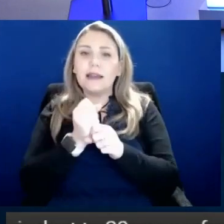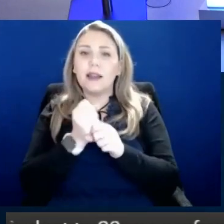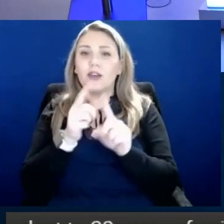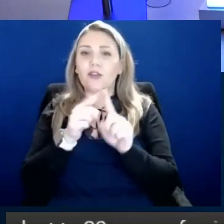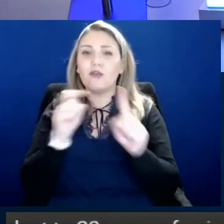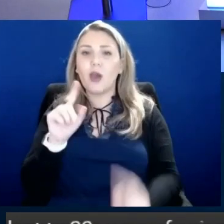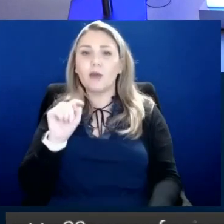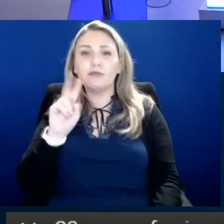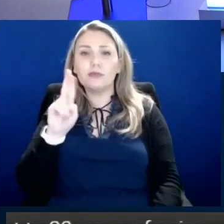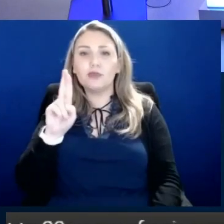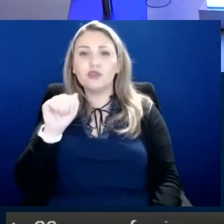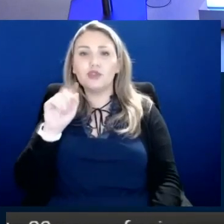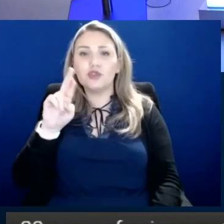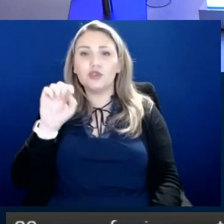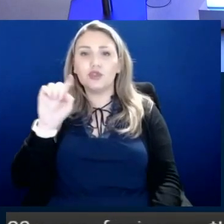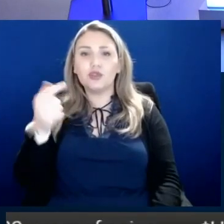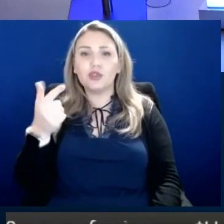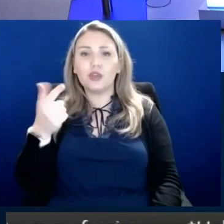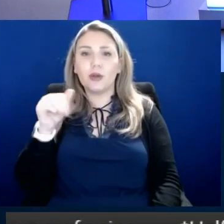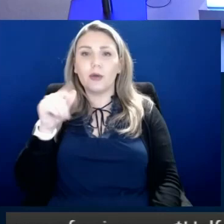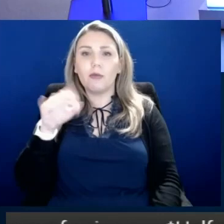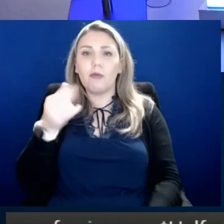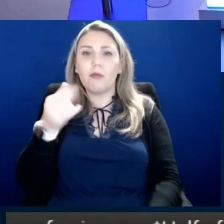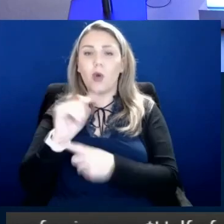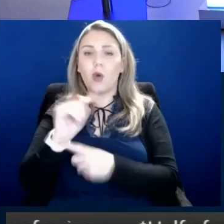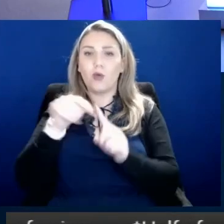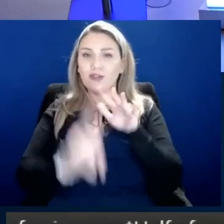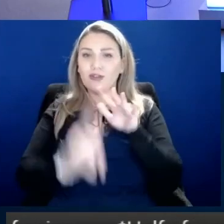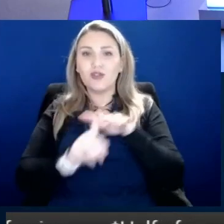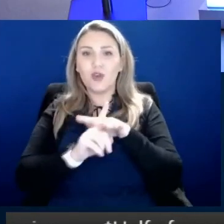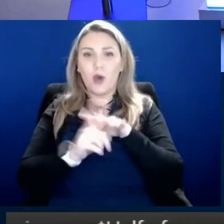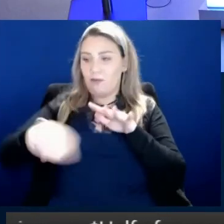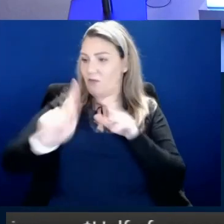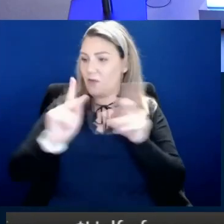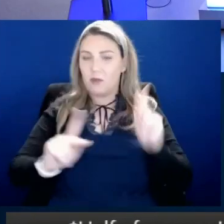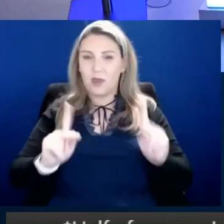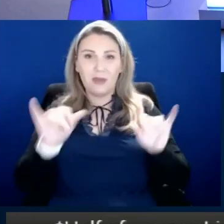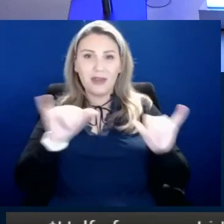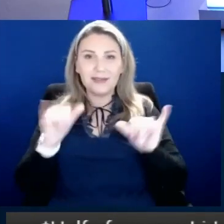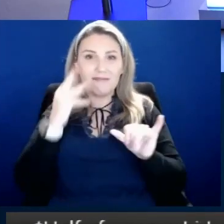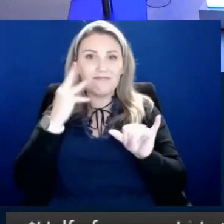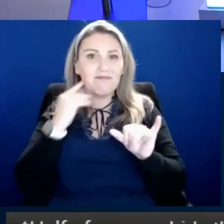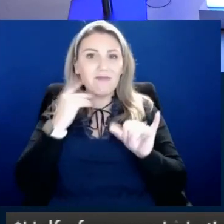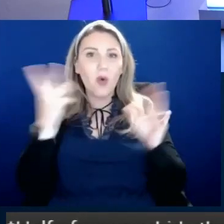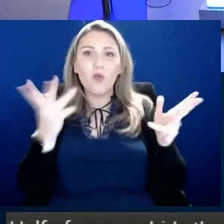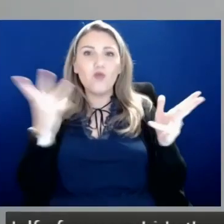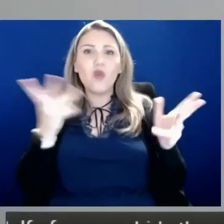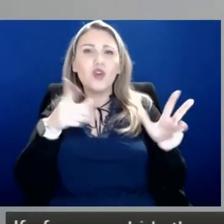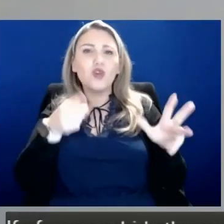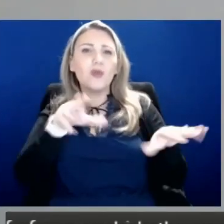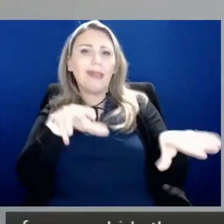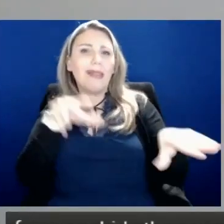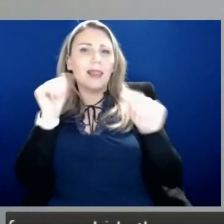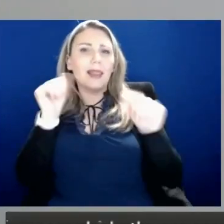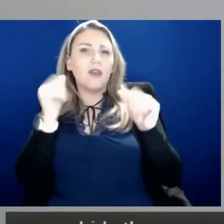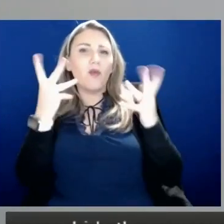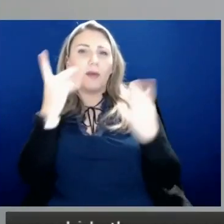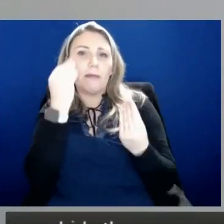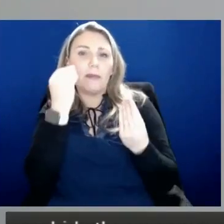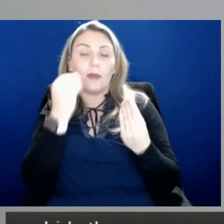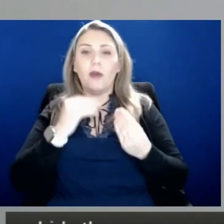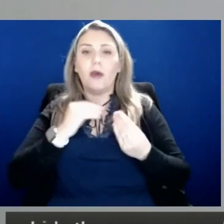up, you're there with these folks going through the same thing. What are you able to walk away with? It's just